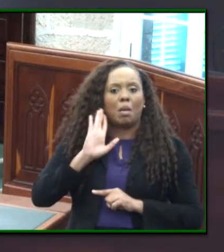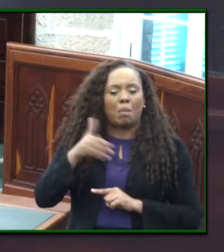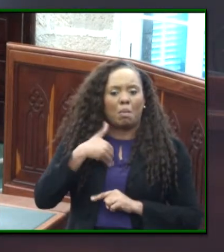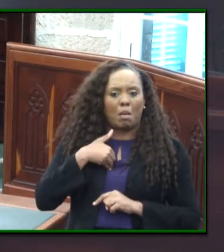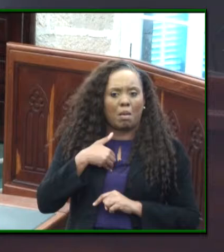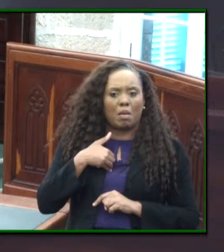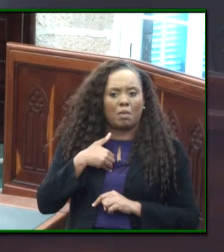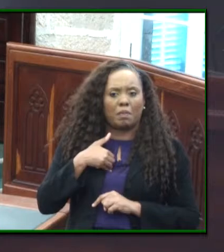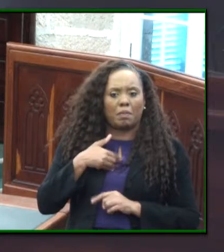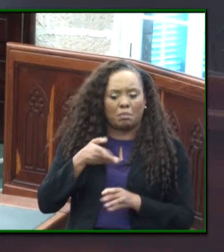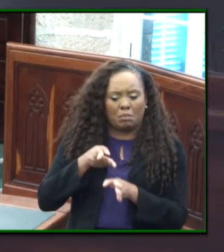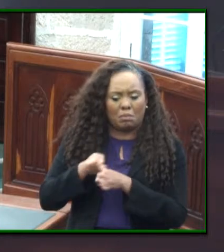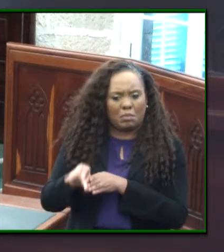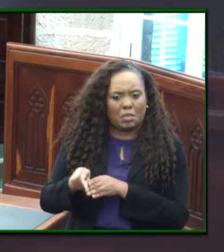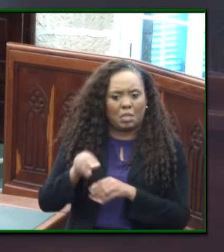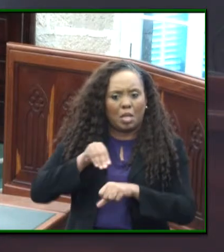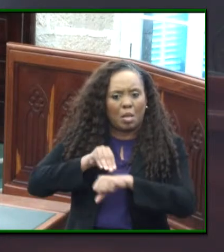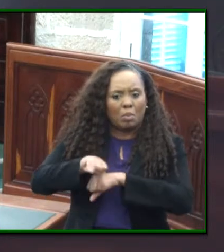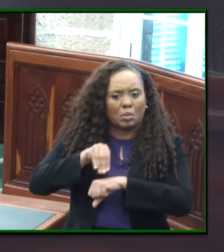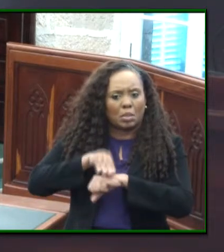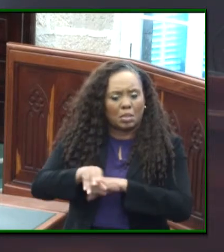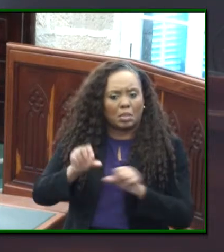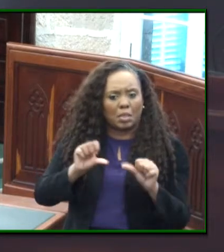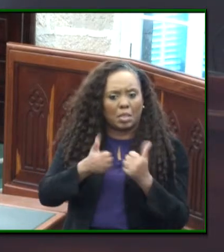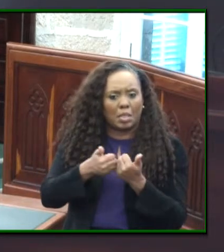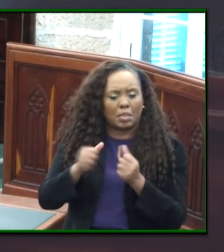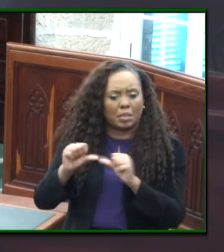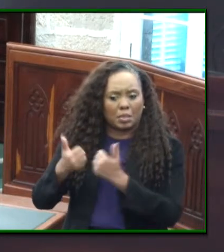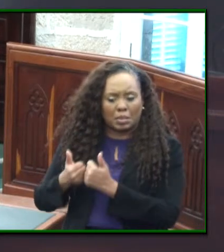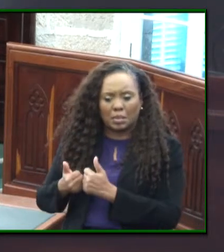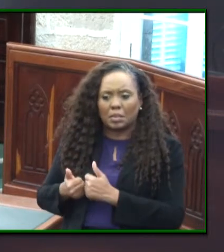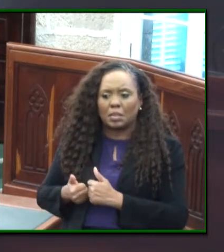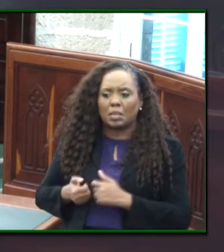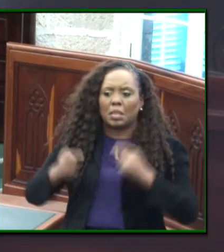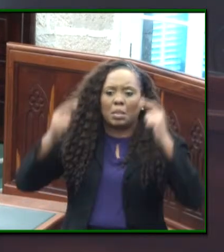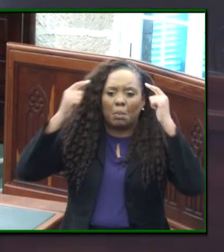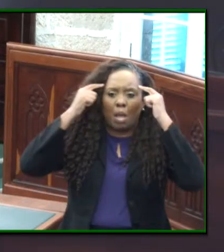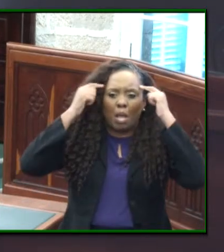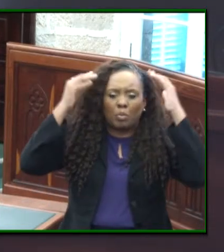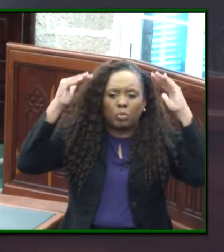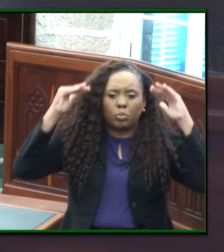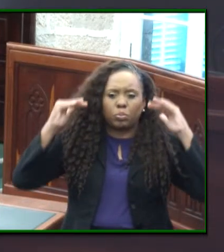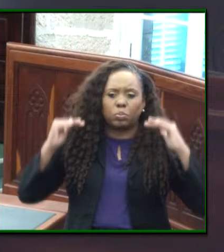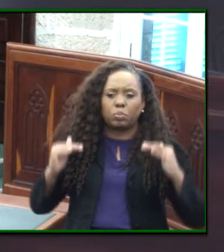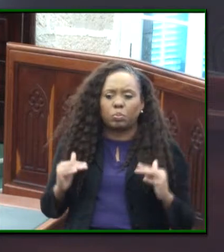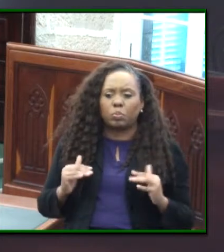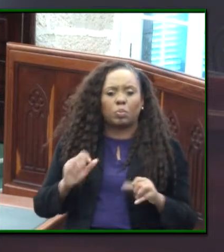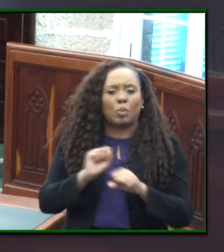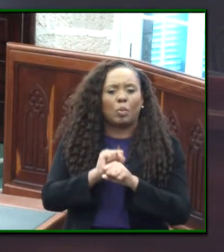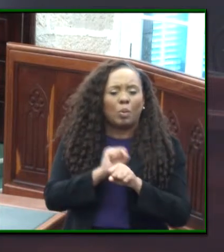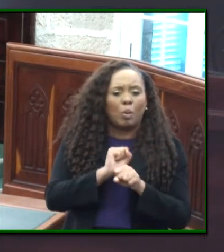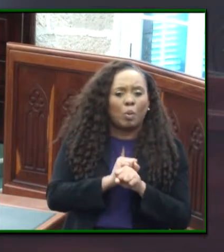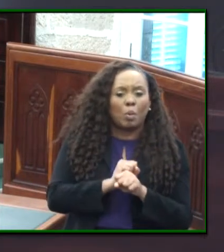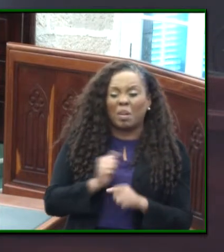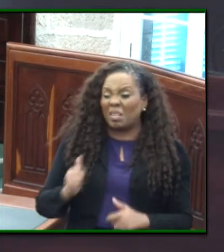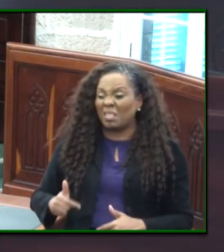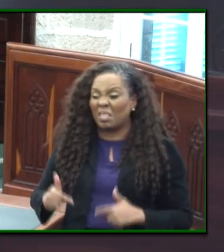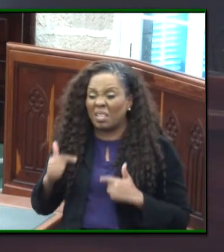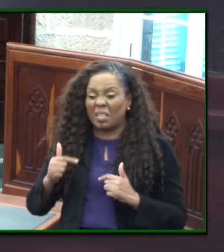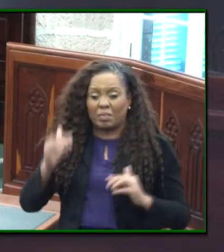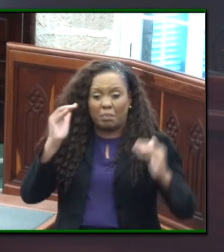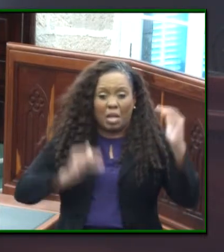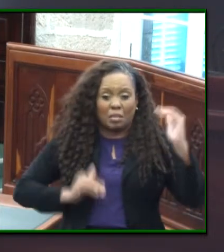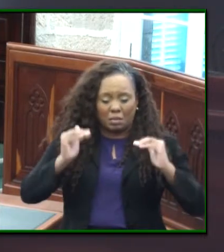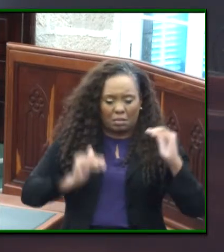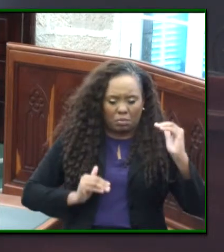agencies, whereby their peace of mind, well-being, and work-life balance are brought under